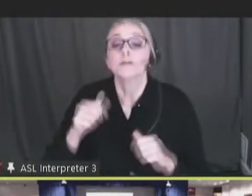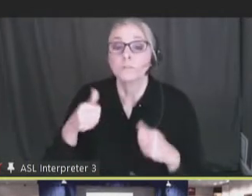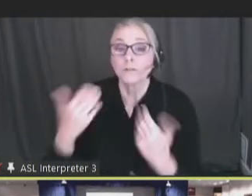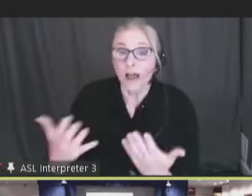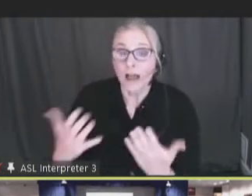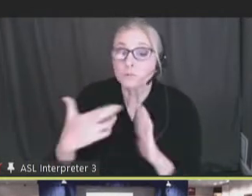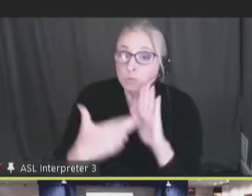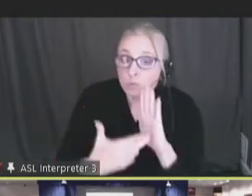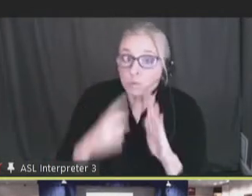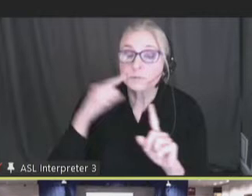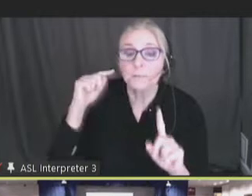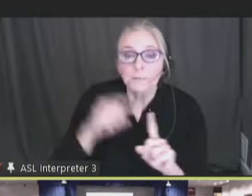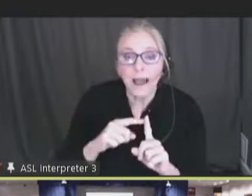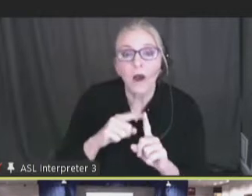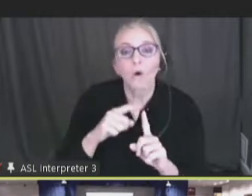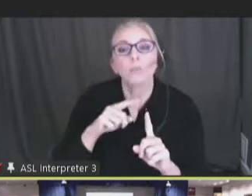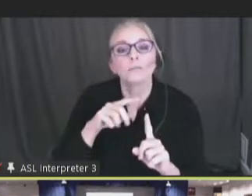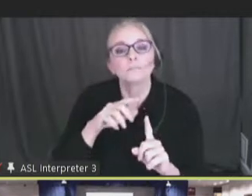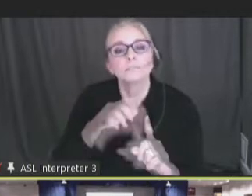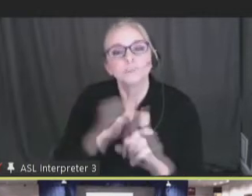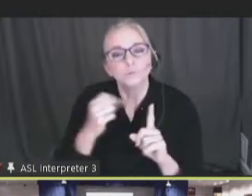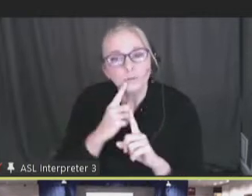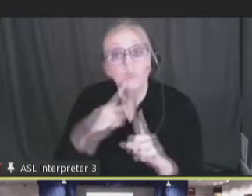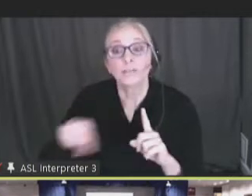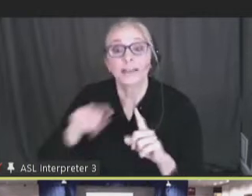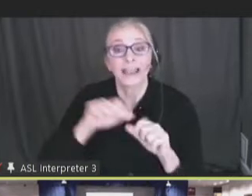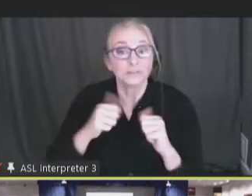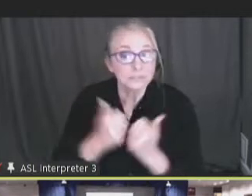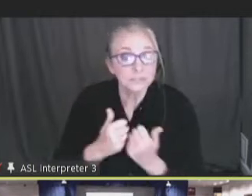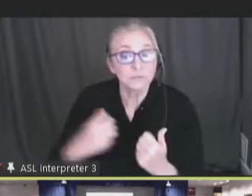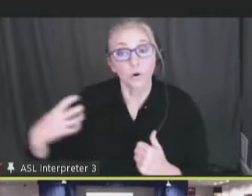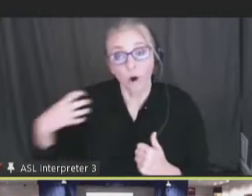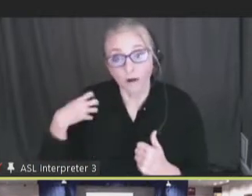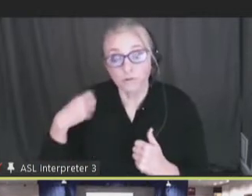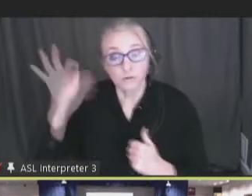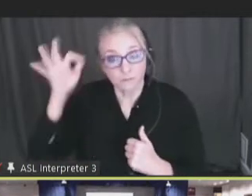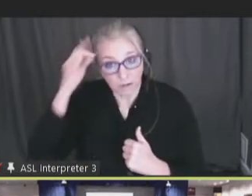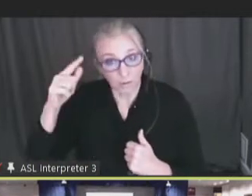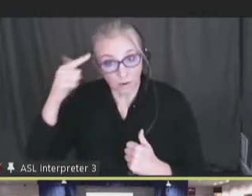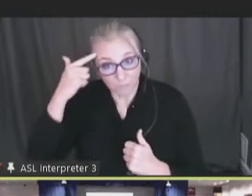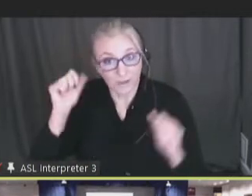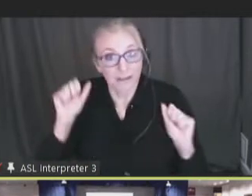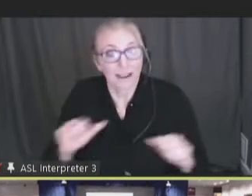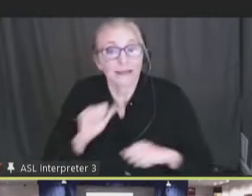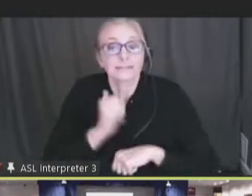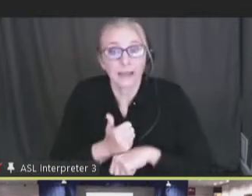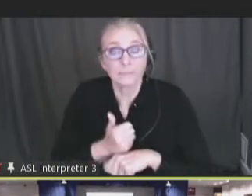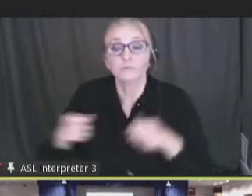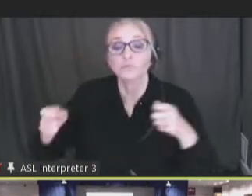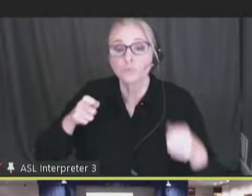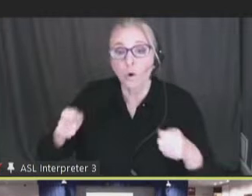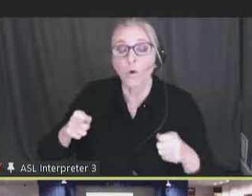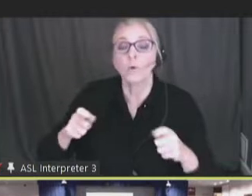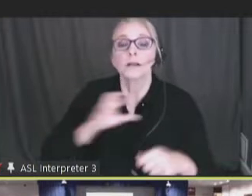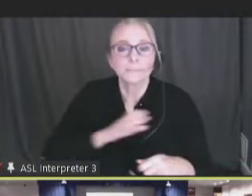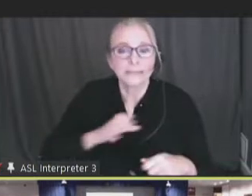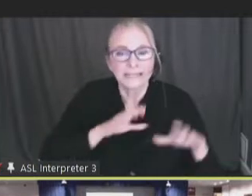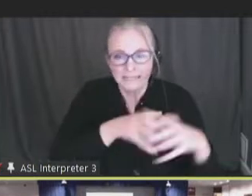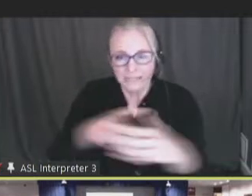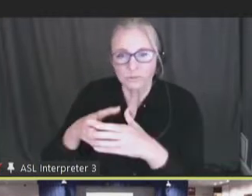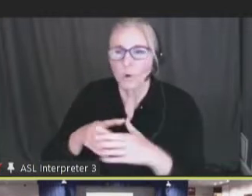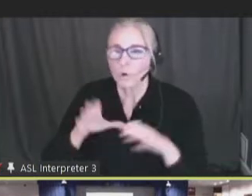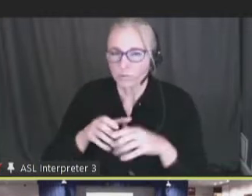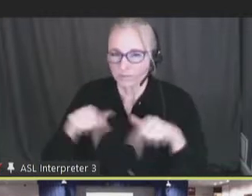rules about the circumstances by which agencies or officers of the federal government can establish or control committees or groups like this one